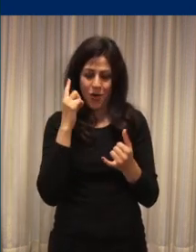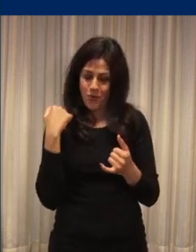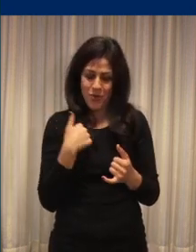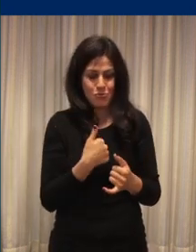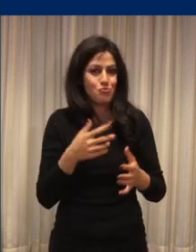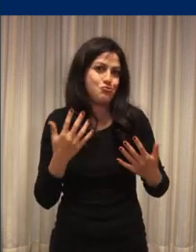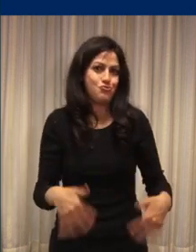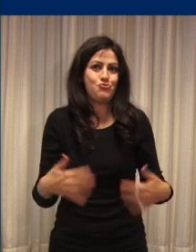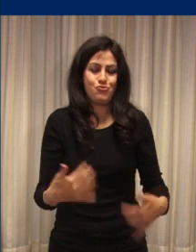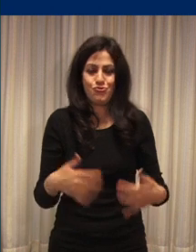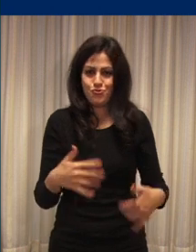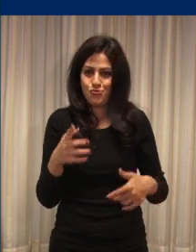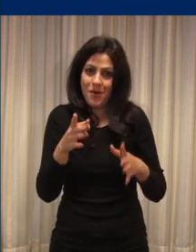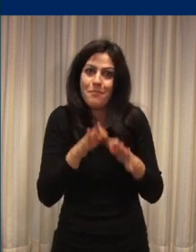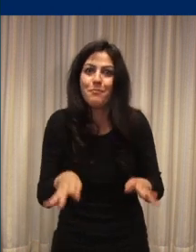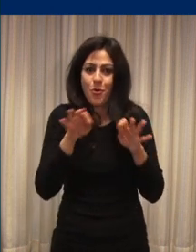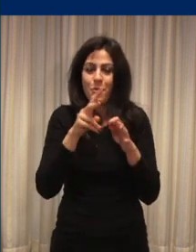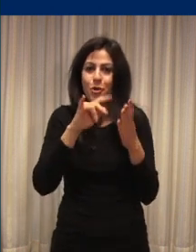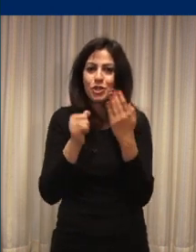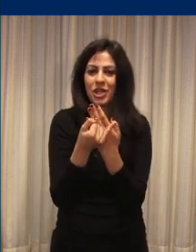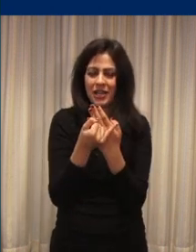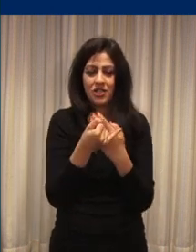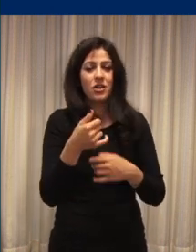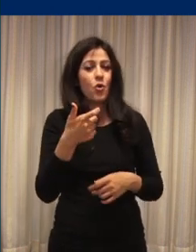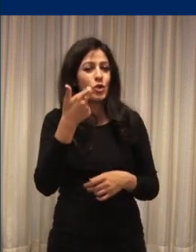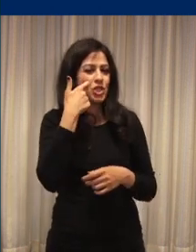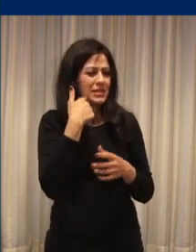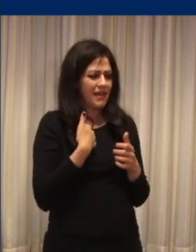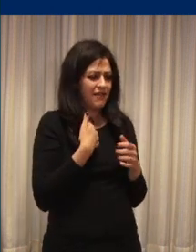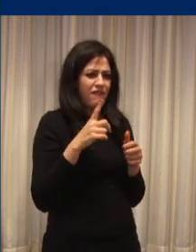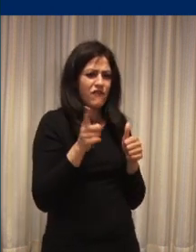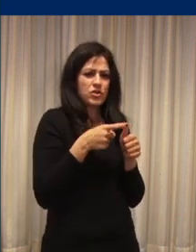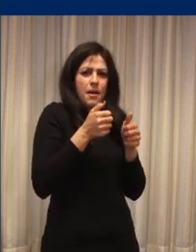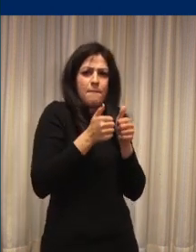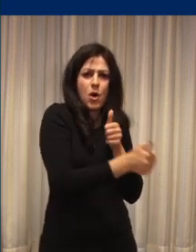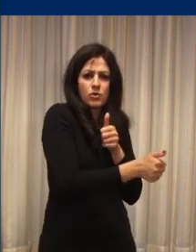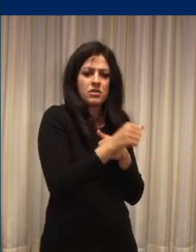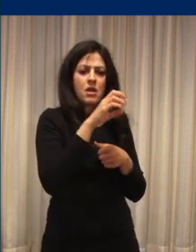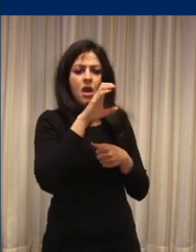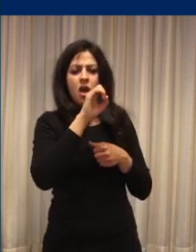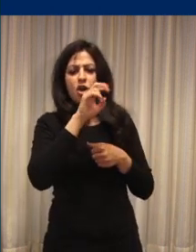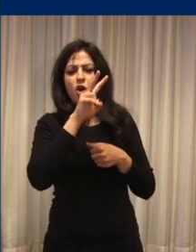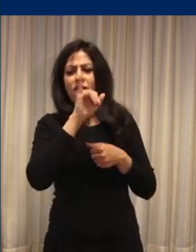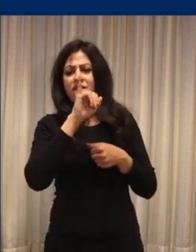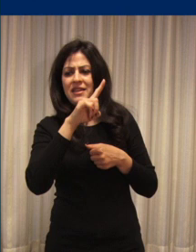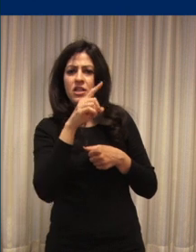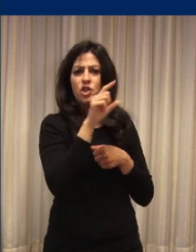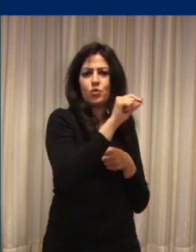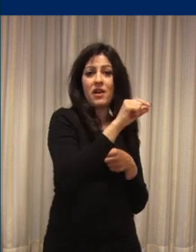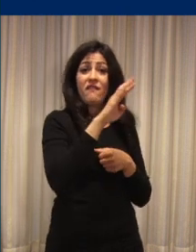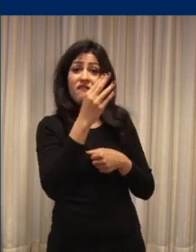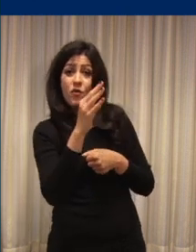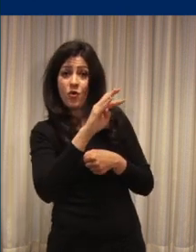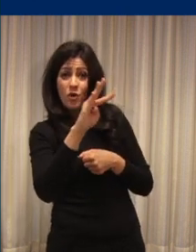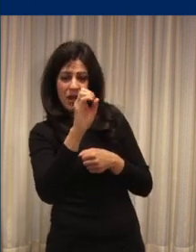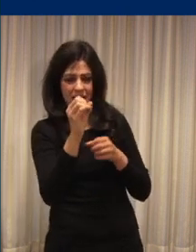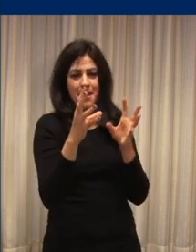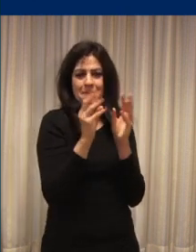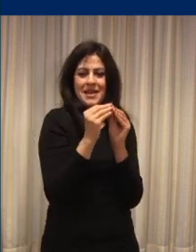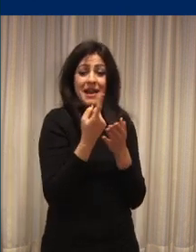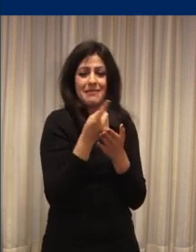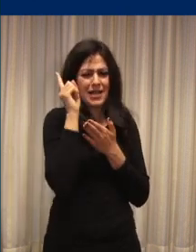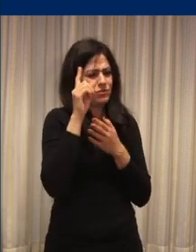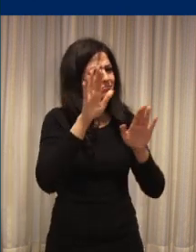important project. We had our first post-COVID Ulster 2040 meeting last week. It was a great discussion. I